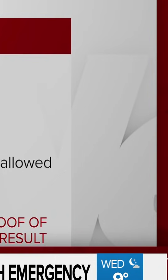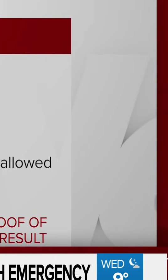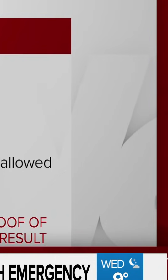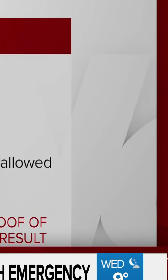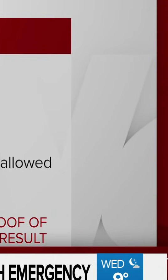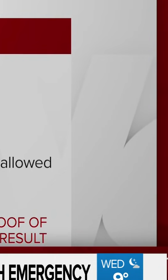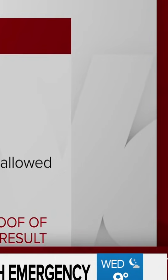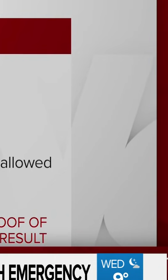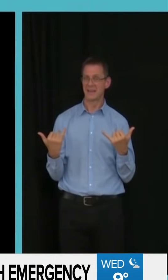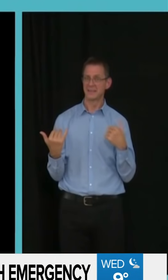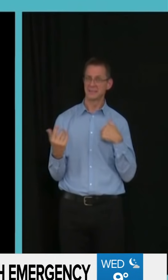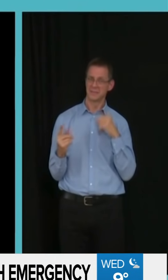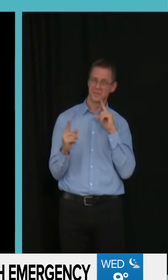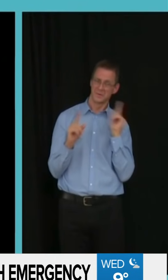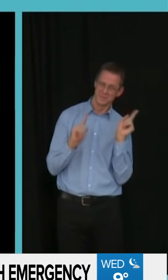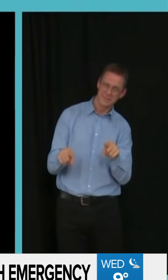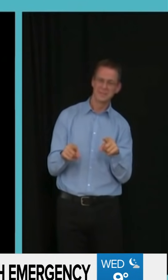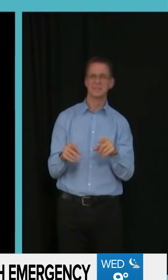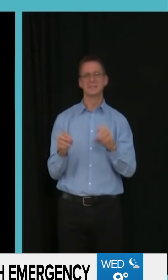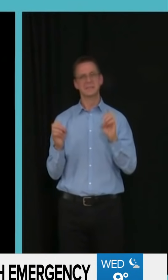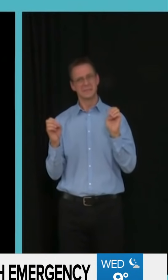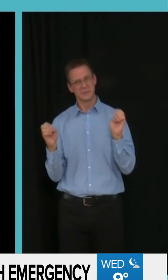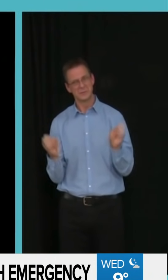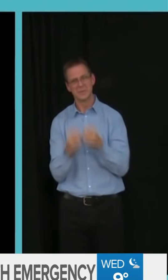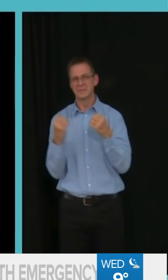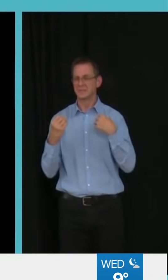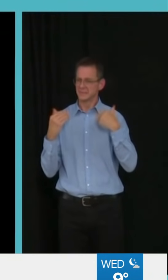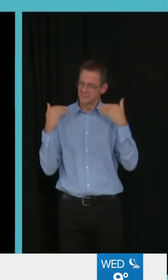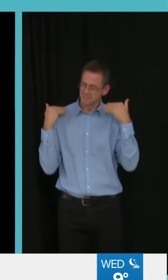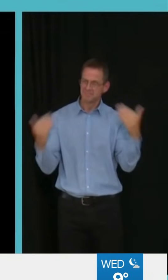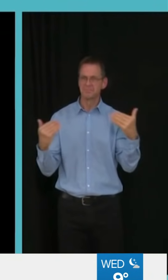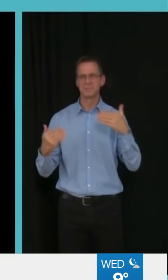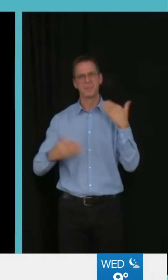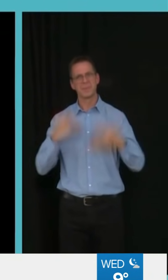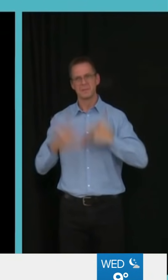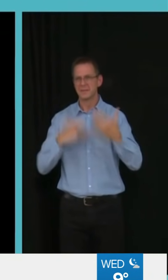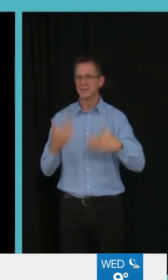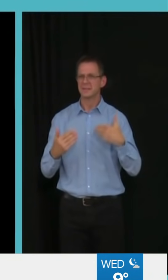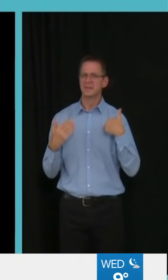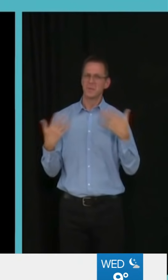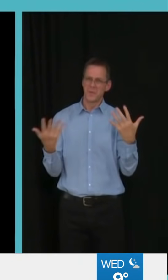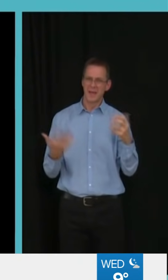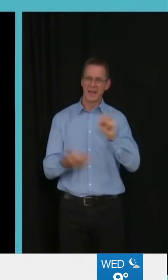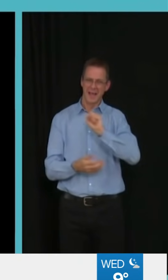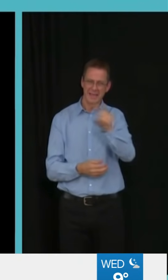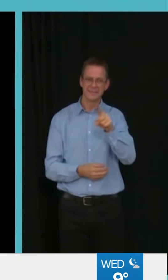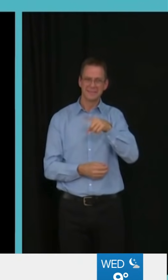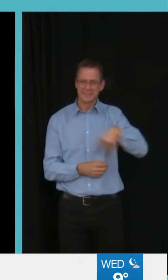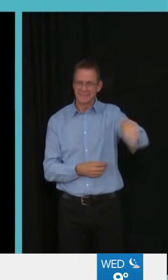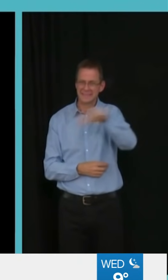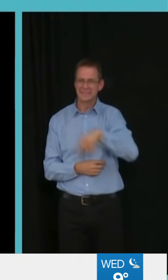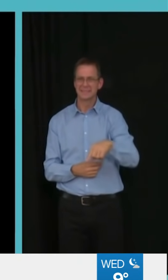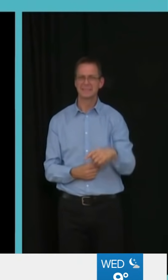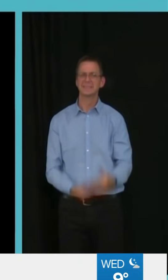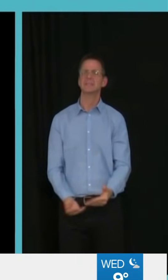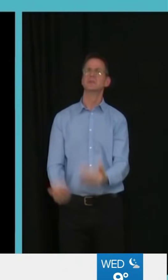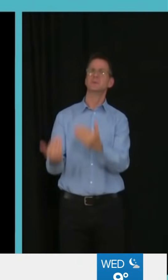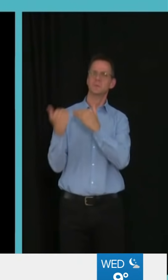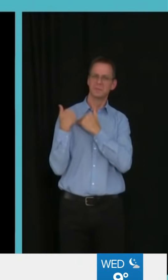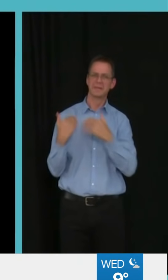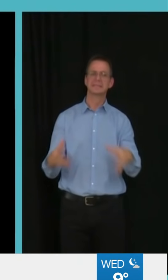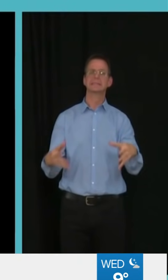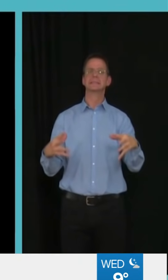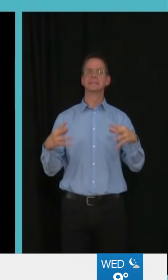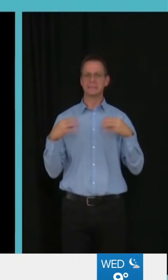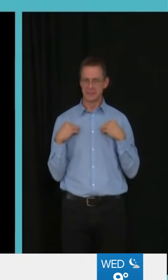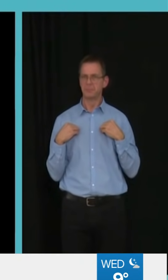to one-third capacity. To ask Albertans yet again to step up to protect each other through activity restrictions after all we